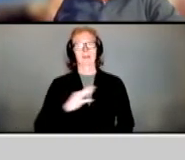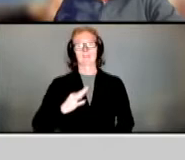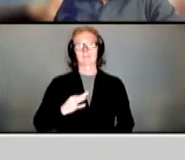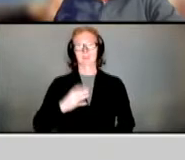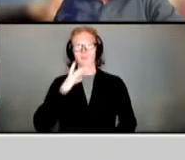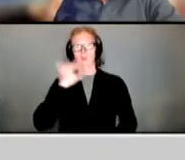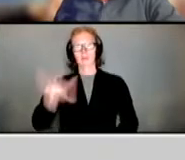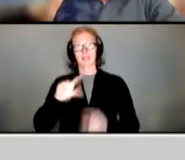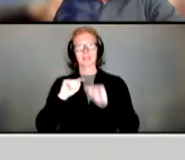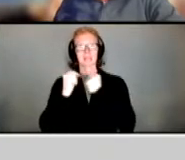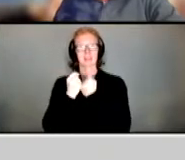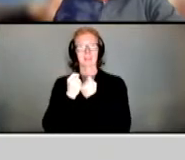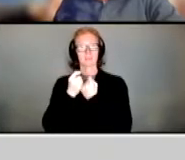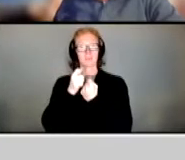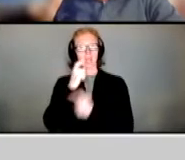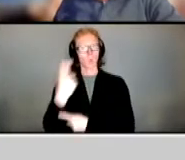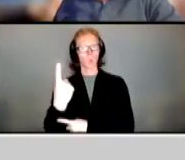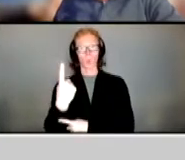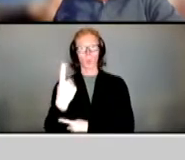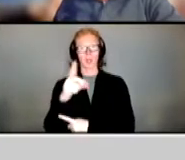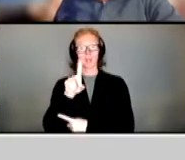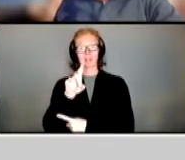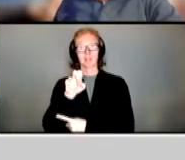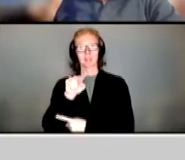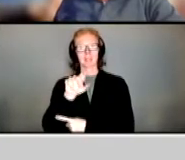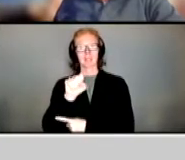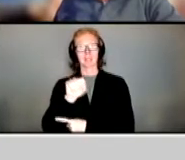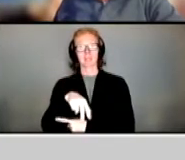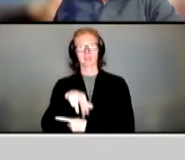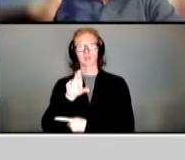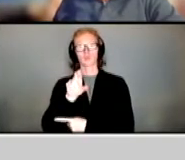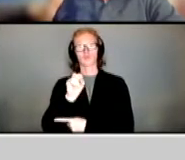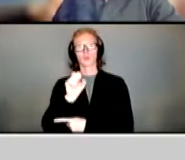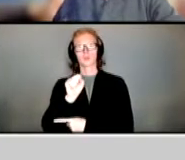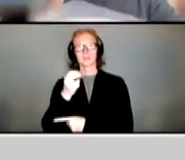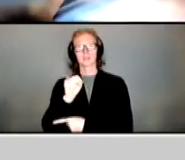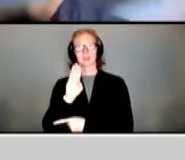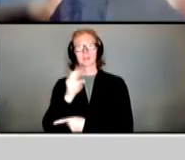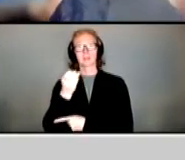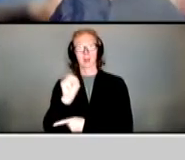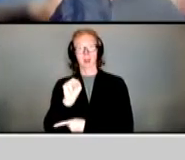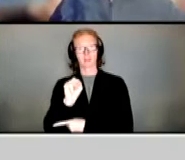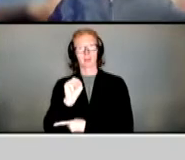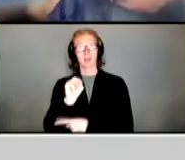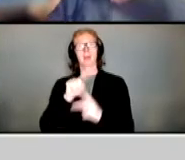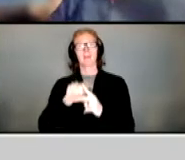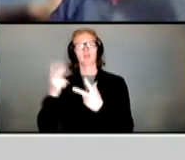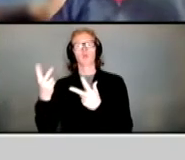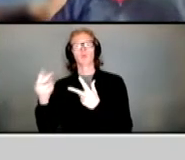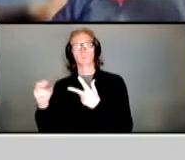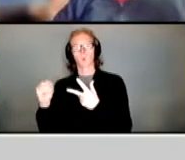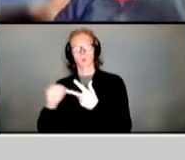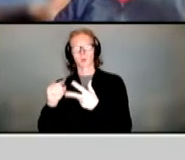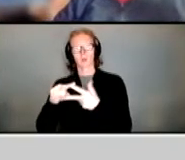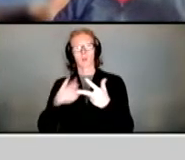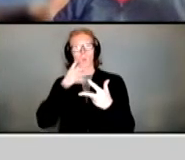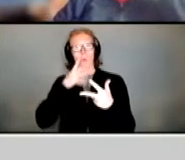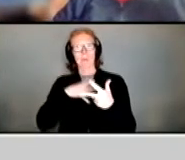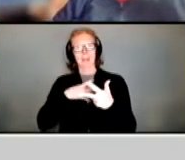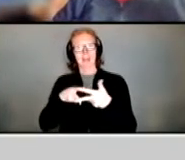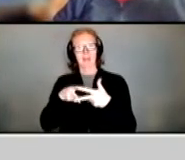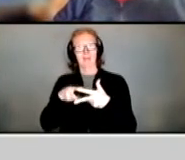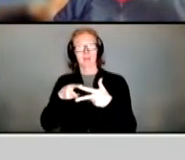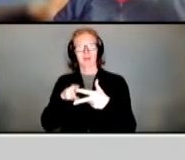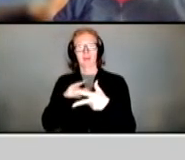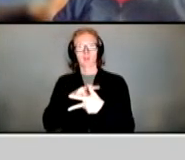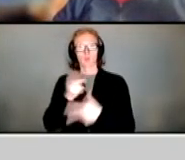team. It's not just the individual, Dennis Rosenbaum, who some of you may have met. And these are two women who have done